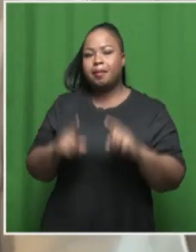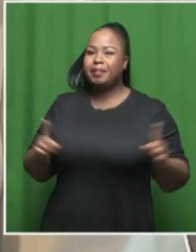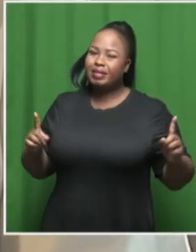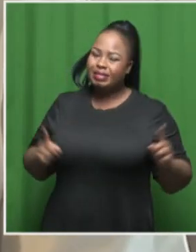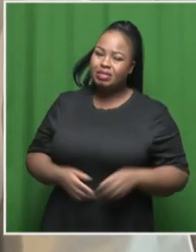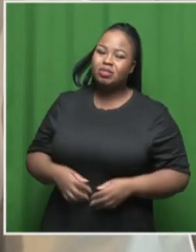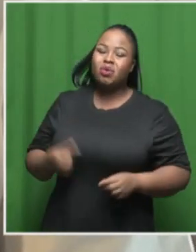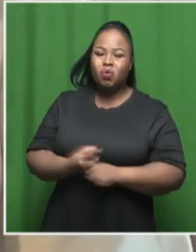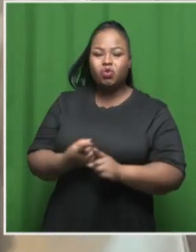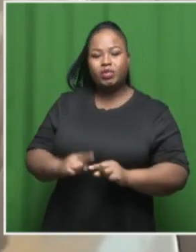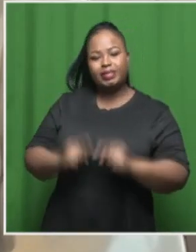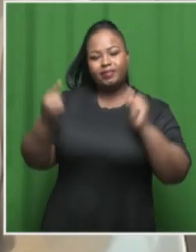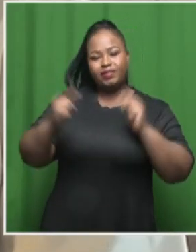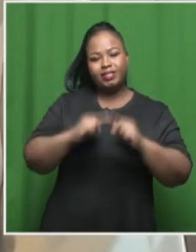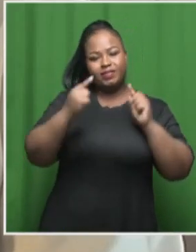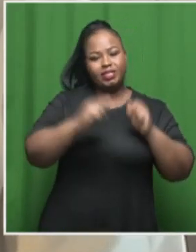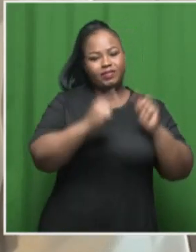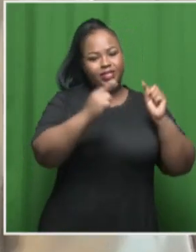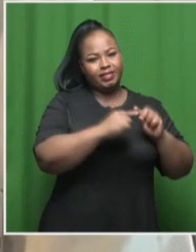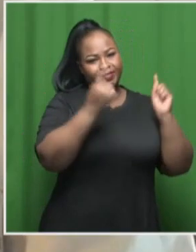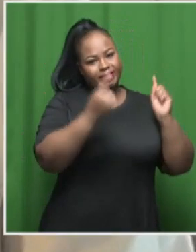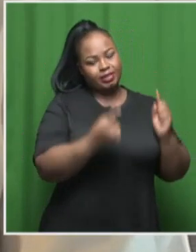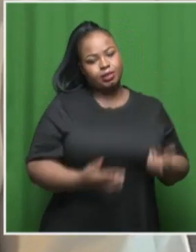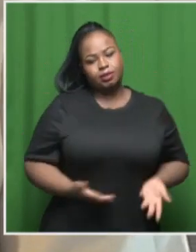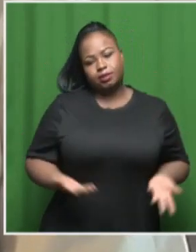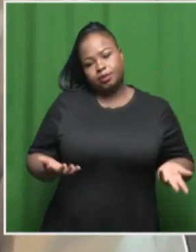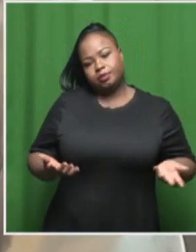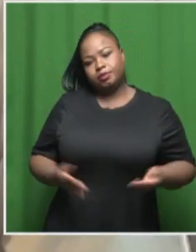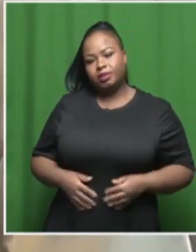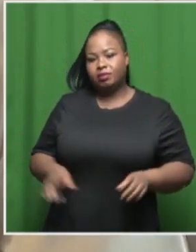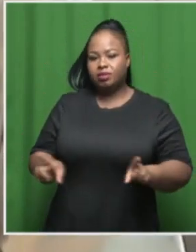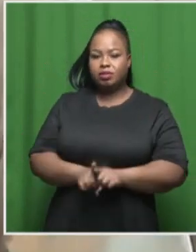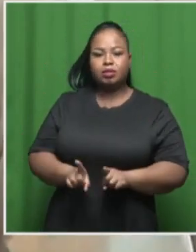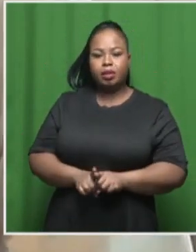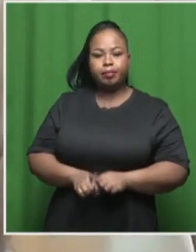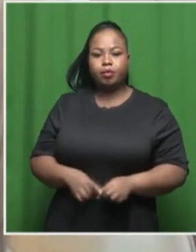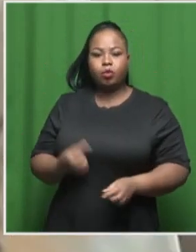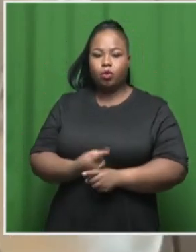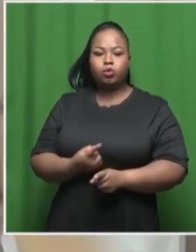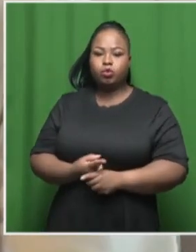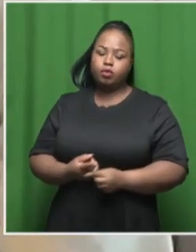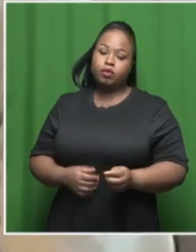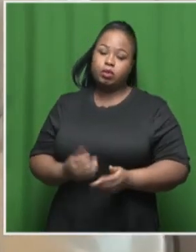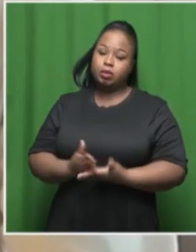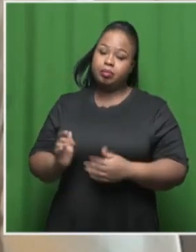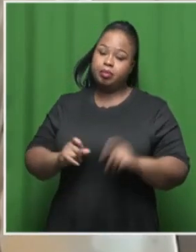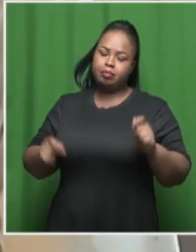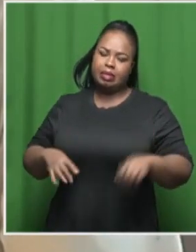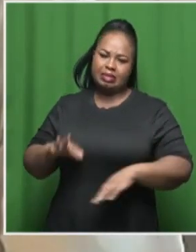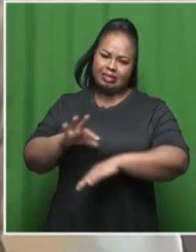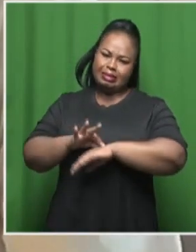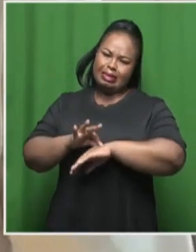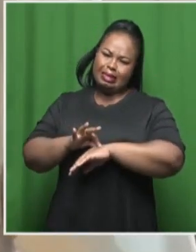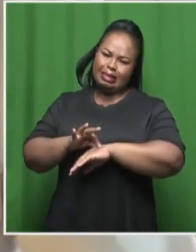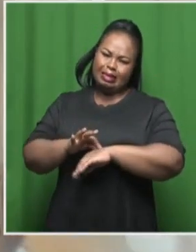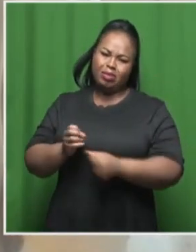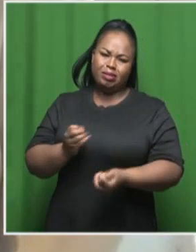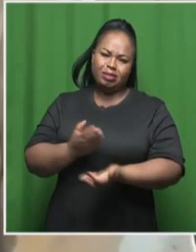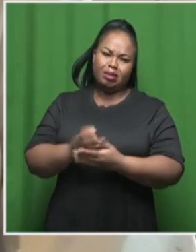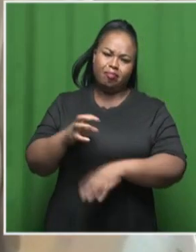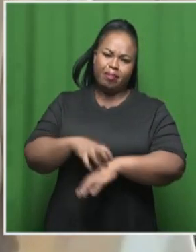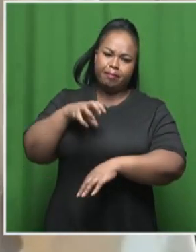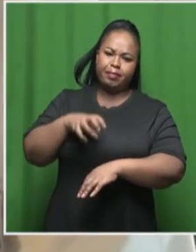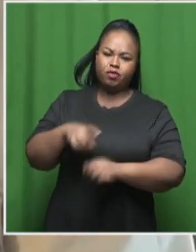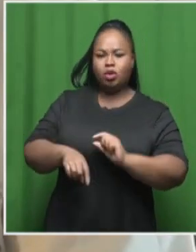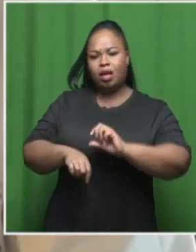that it's also different from one person to the next. Same as tattooing reacts to some people's skin or scarring one person